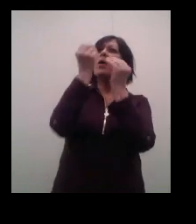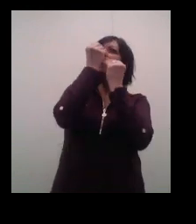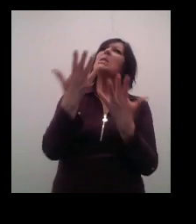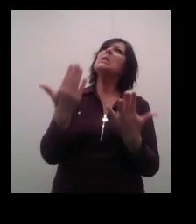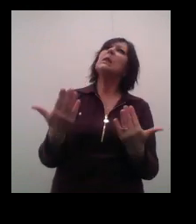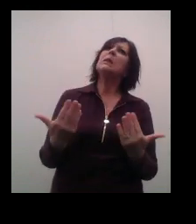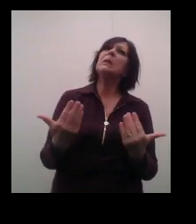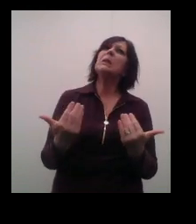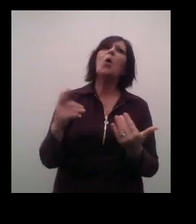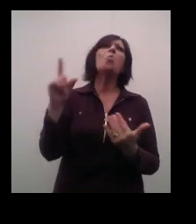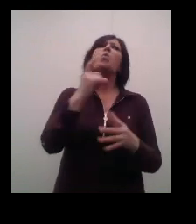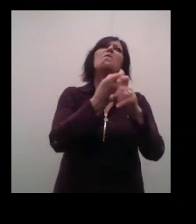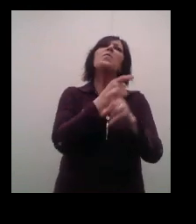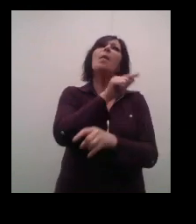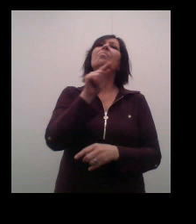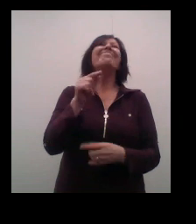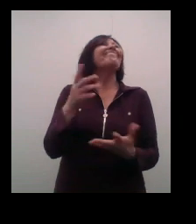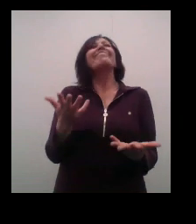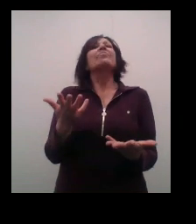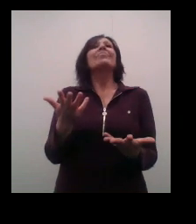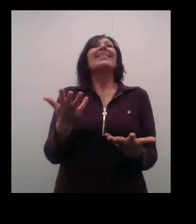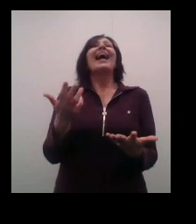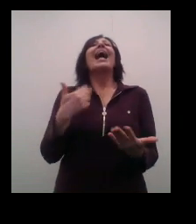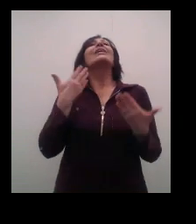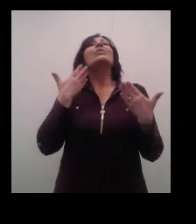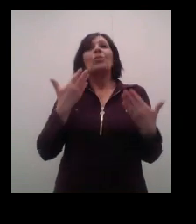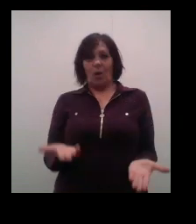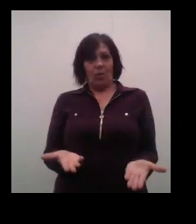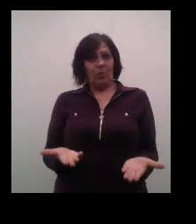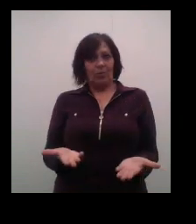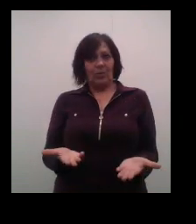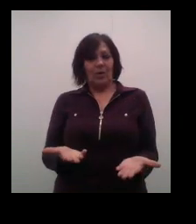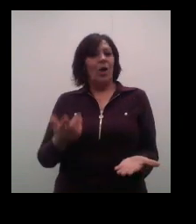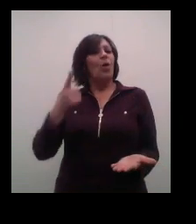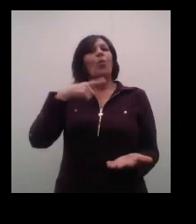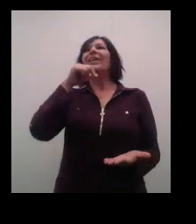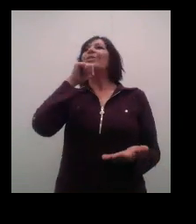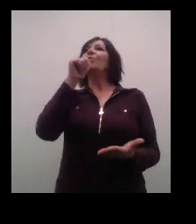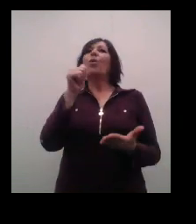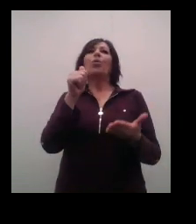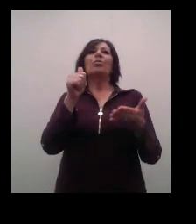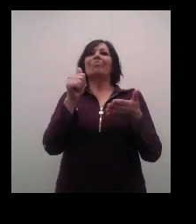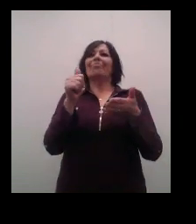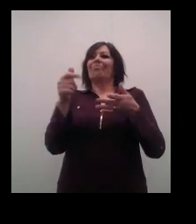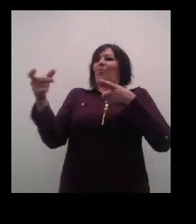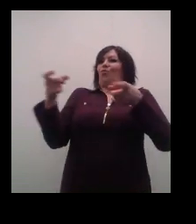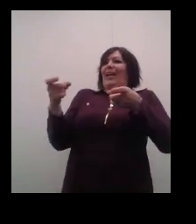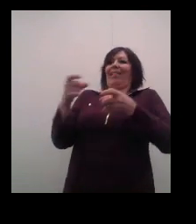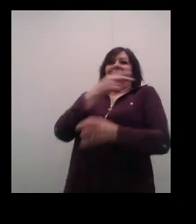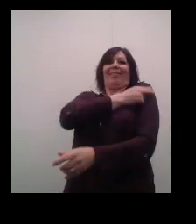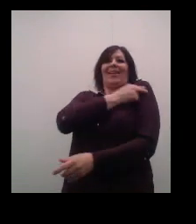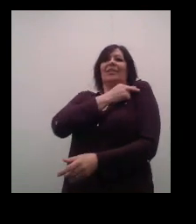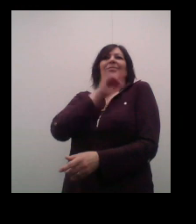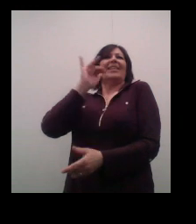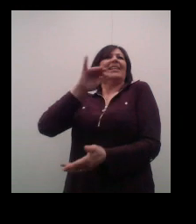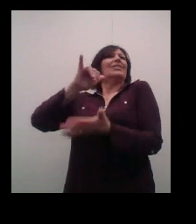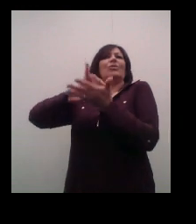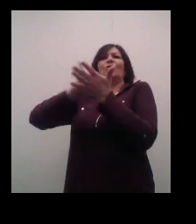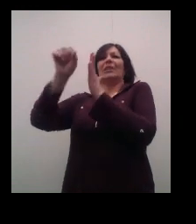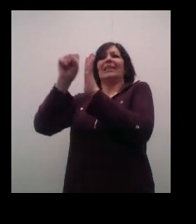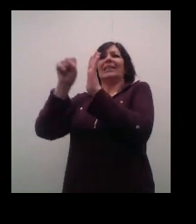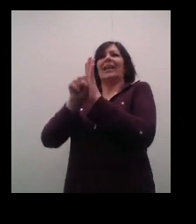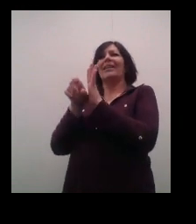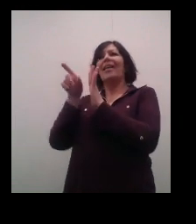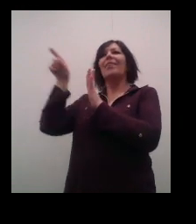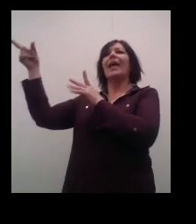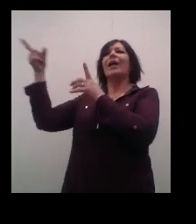information, are they coming from hospitals or not, we do not receive that because we do not regulate the hospitals. New York State does. So they control access to